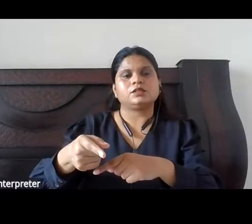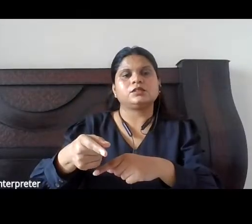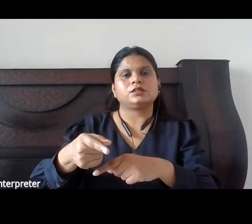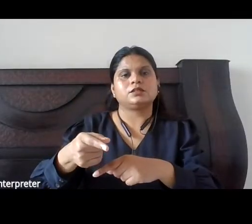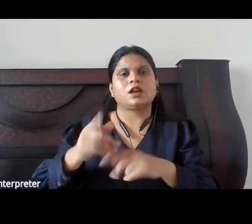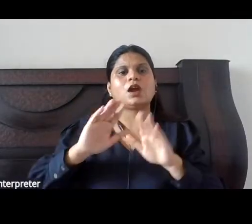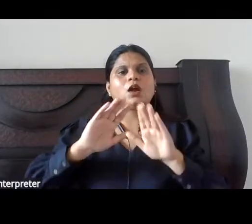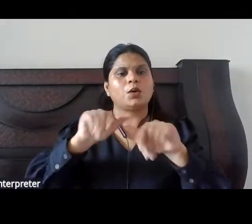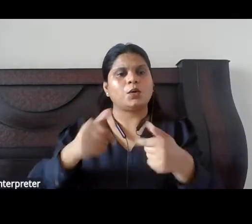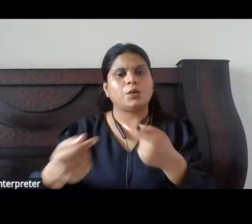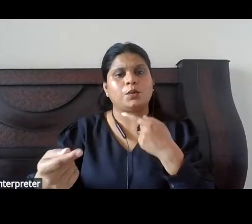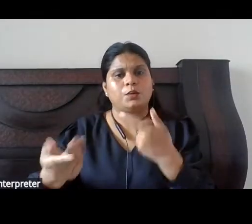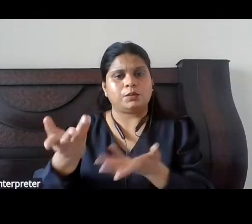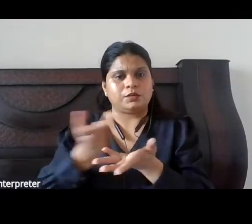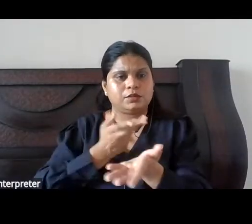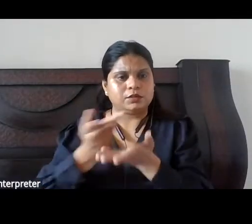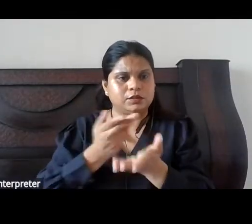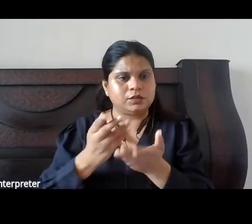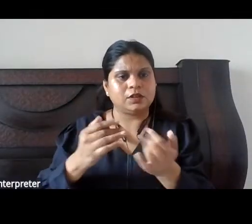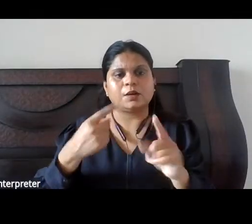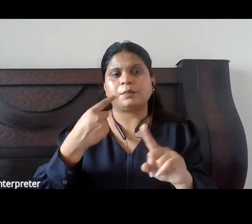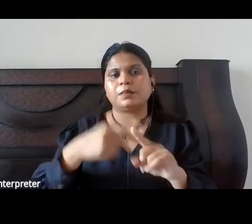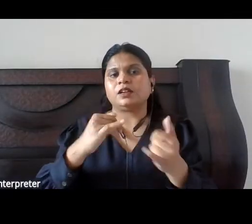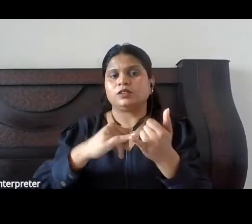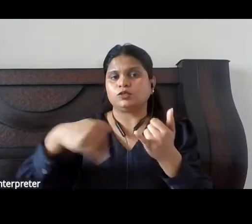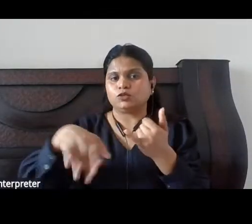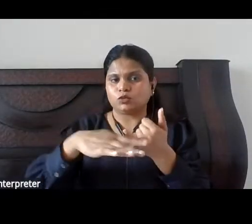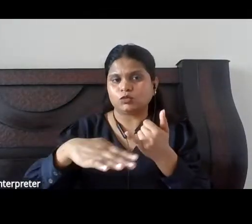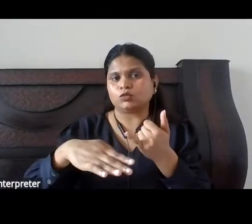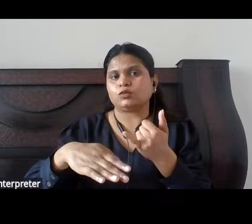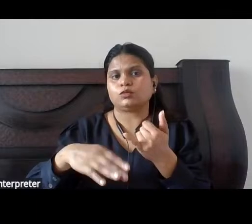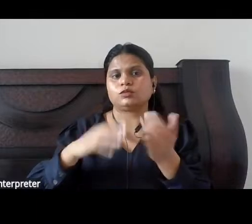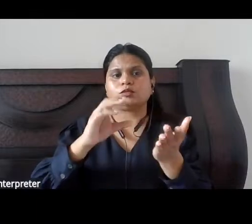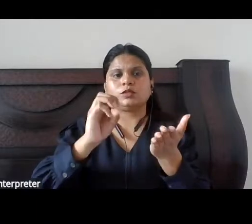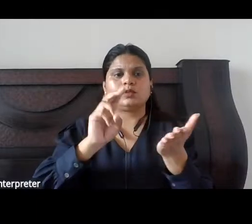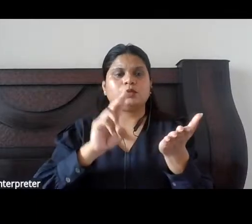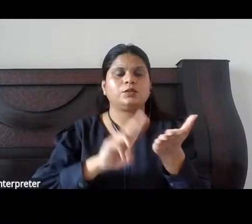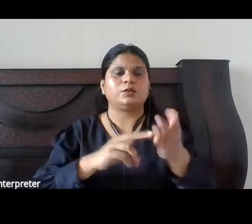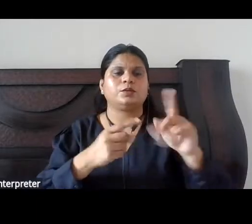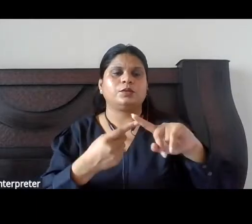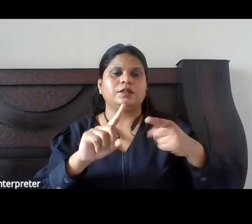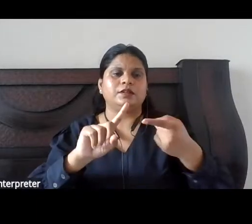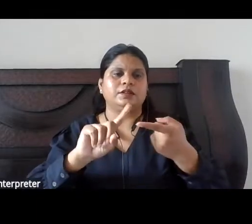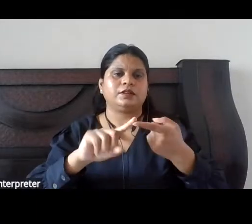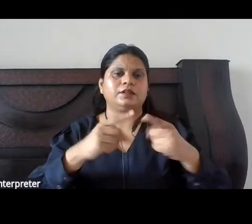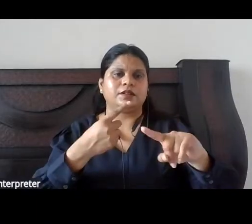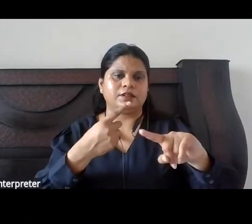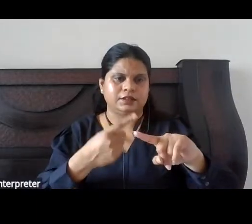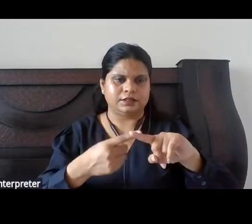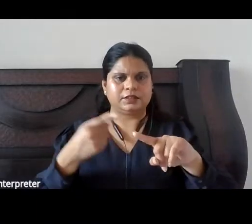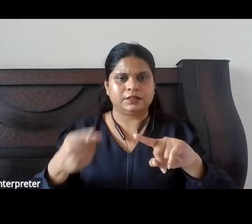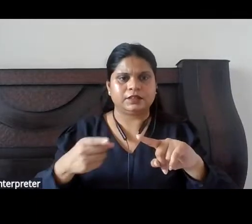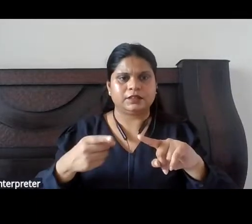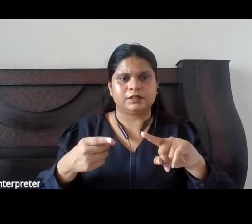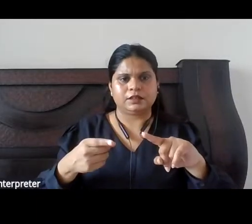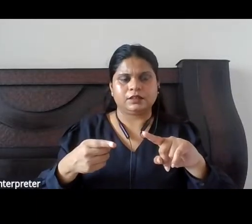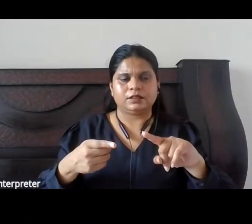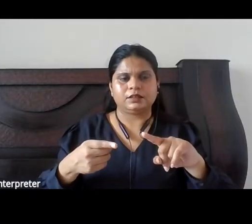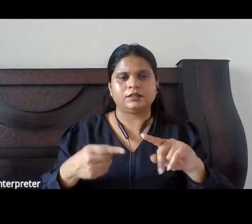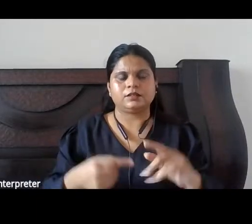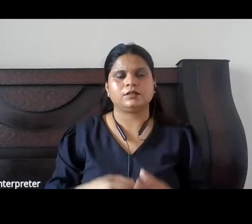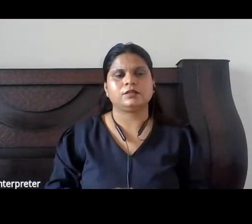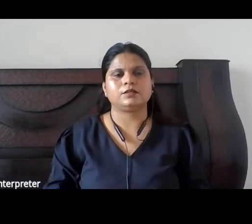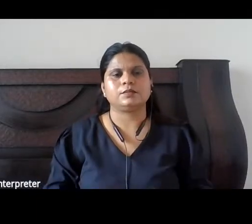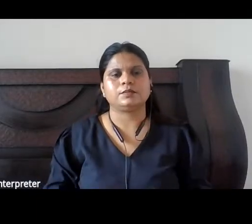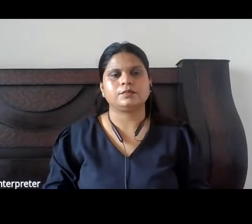also need to understand the social context to be so that they are equipped to handle very sensitive information, empathy, and